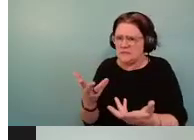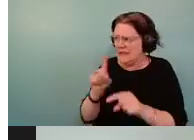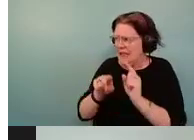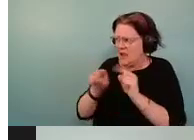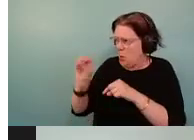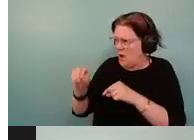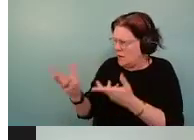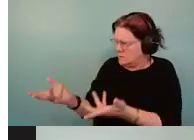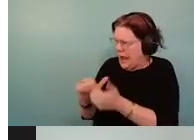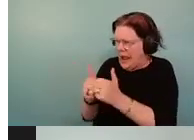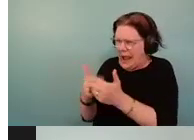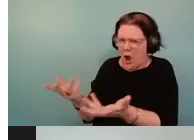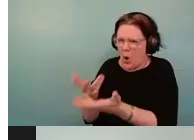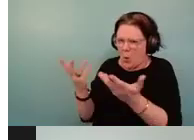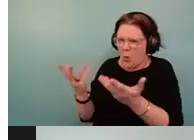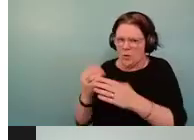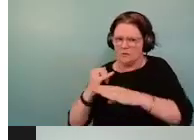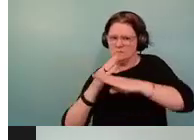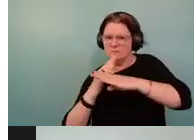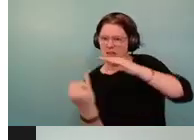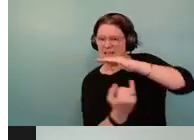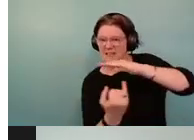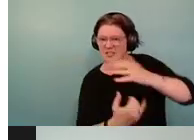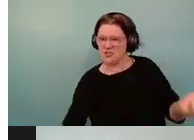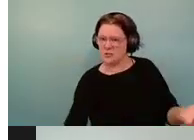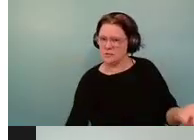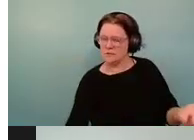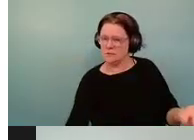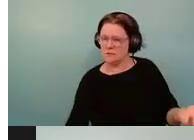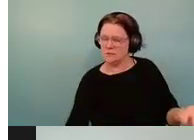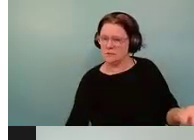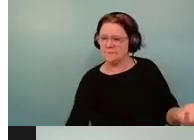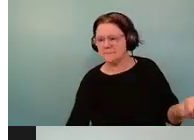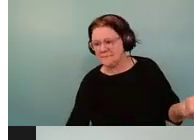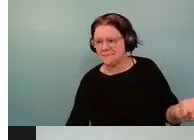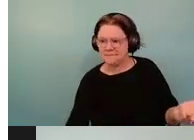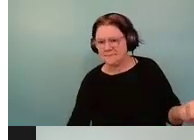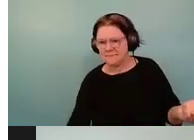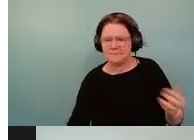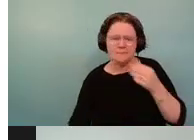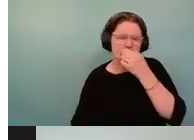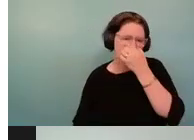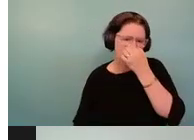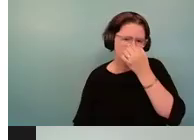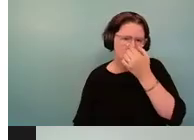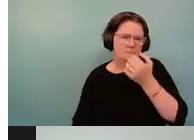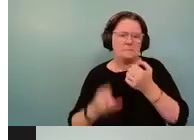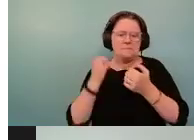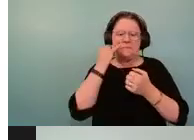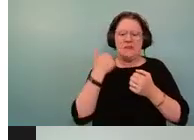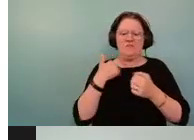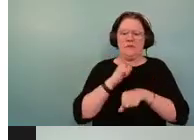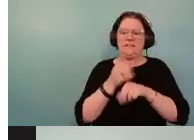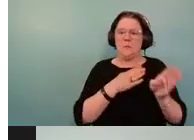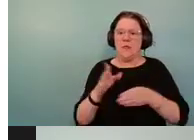you, then that's really isolation. So thinking about that when we're planning who